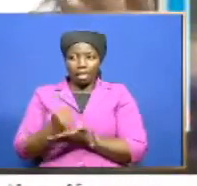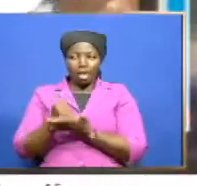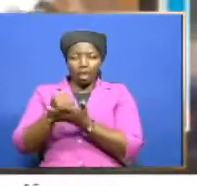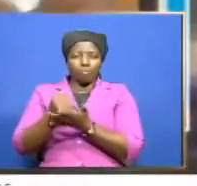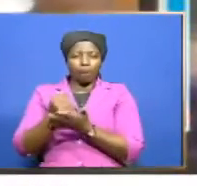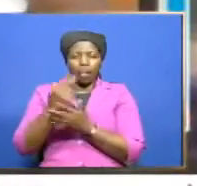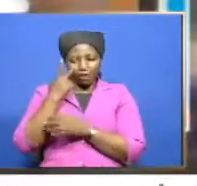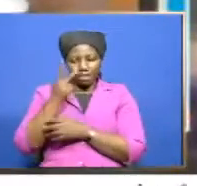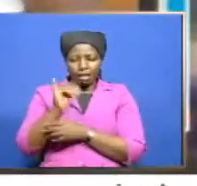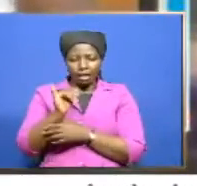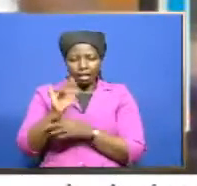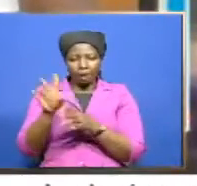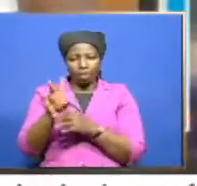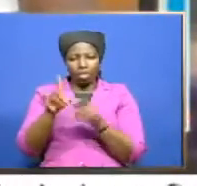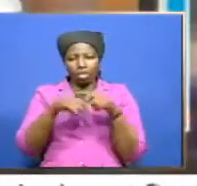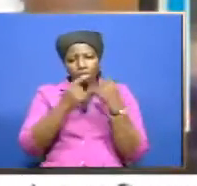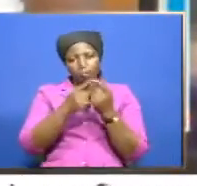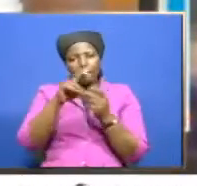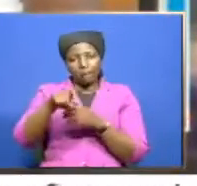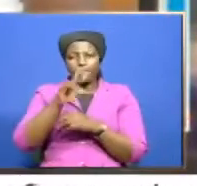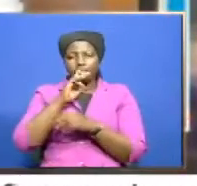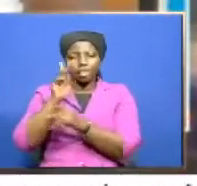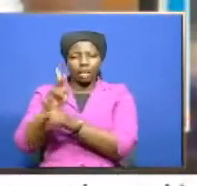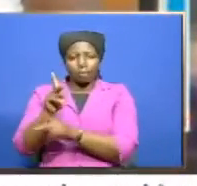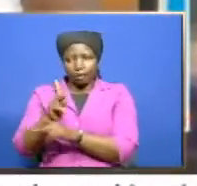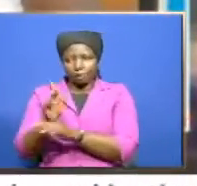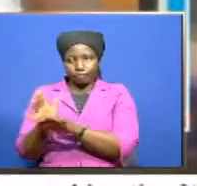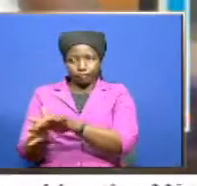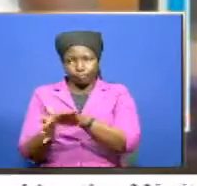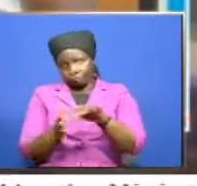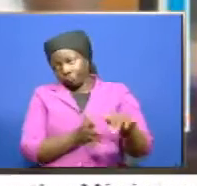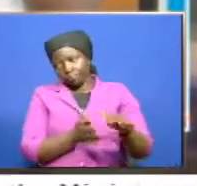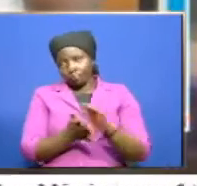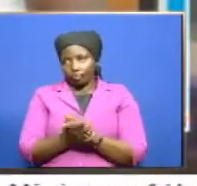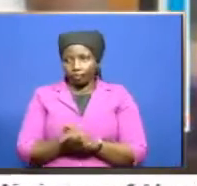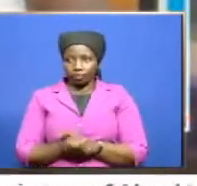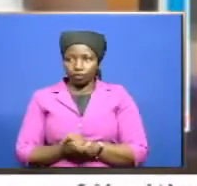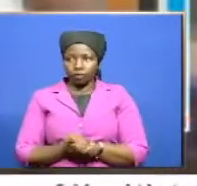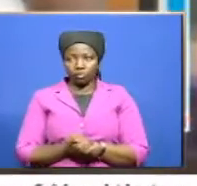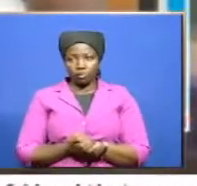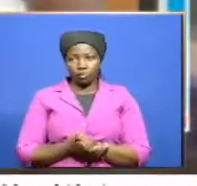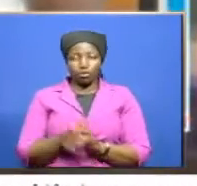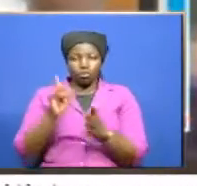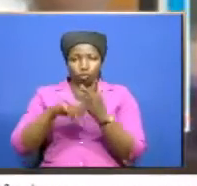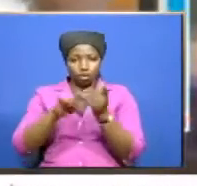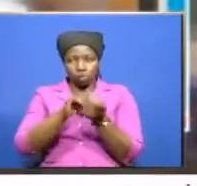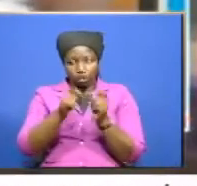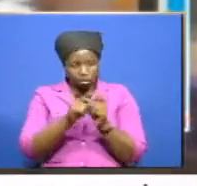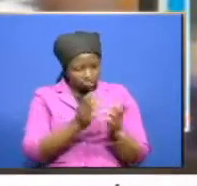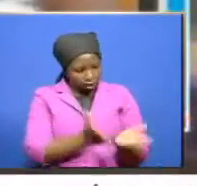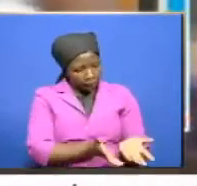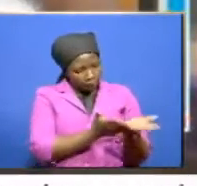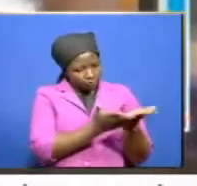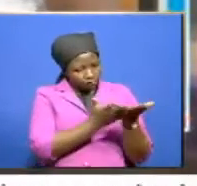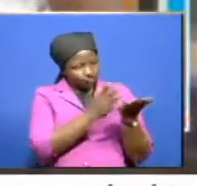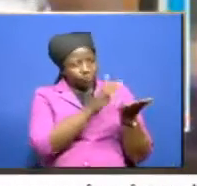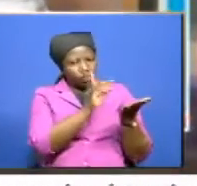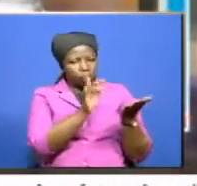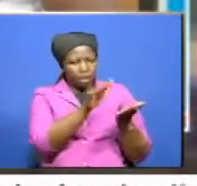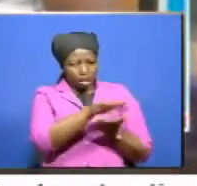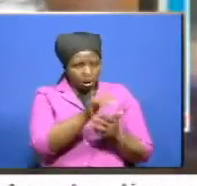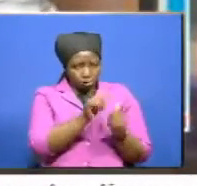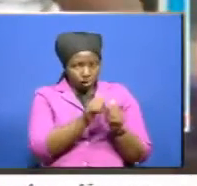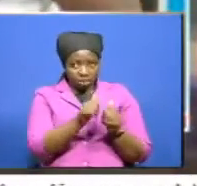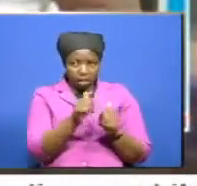squads, needs to be maintained. In terms of, next was what to change? Improvement. Oh, improvement. I